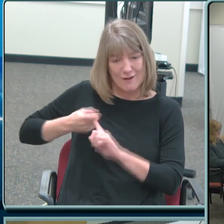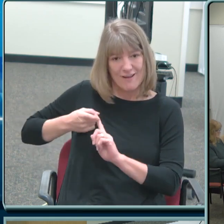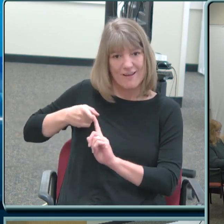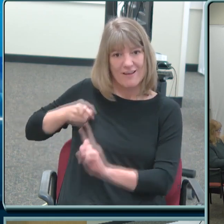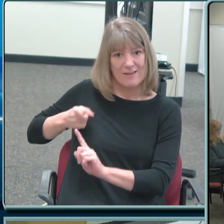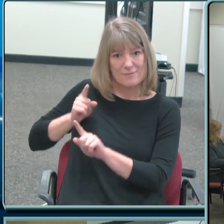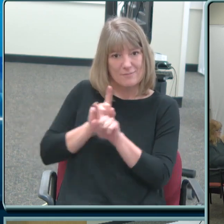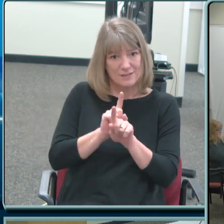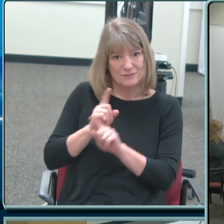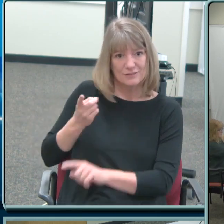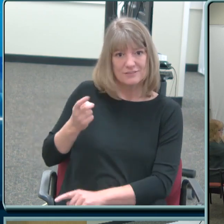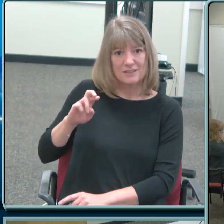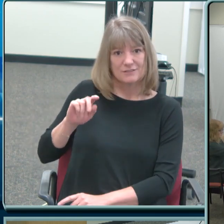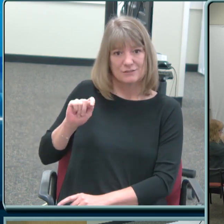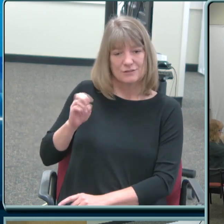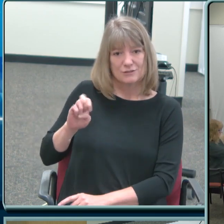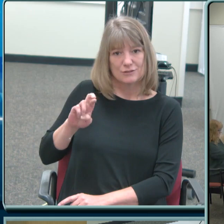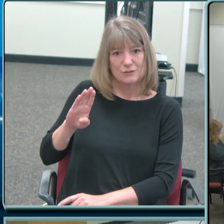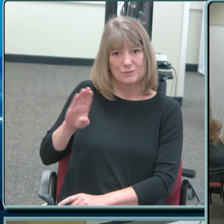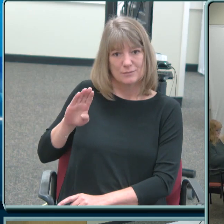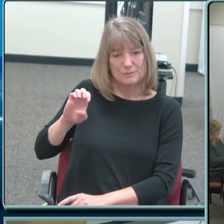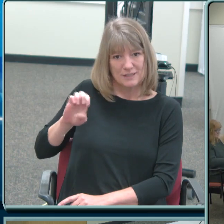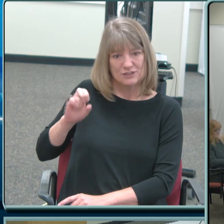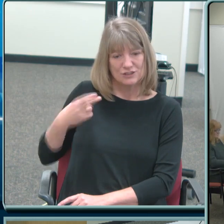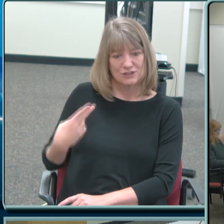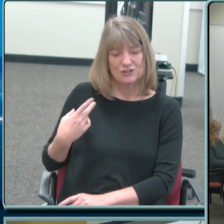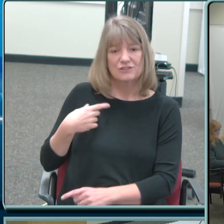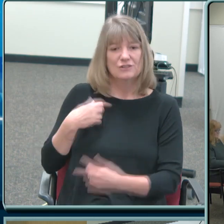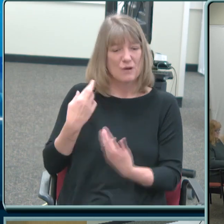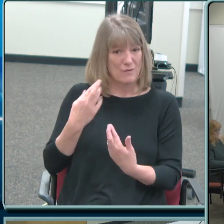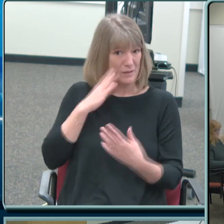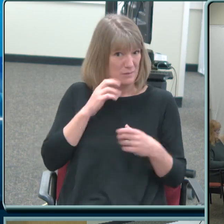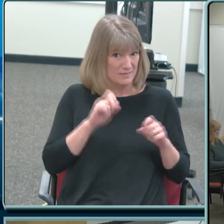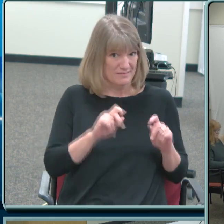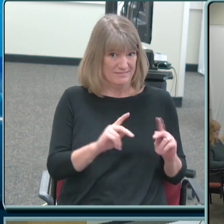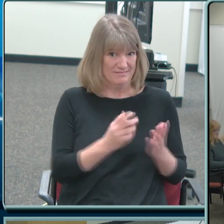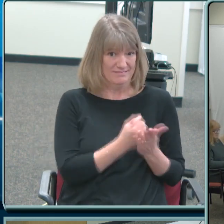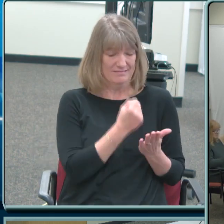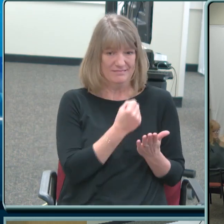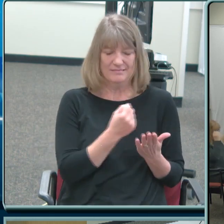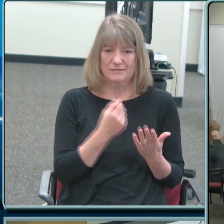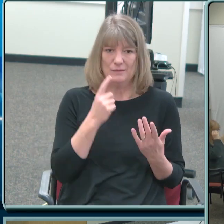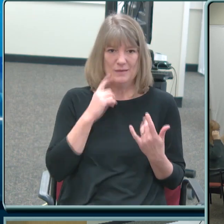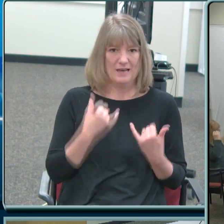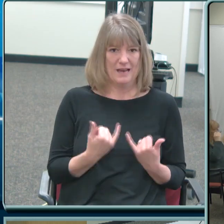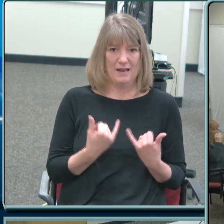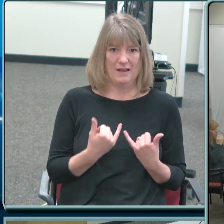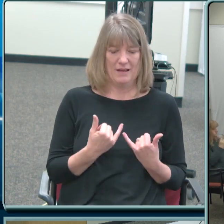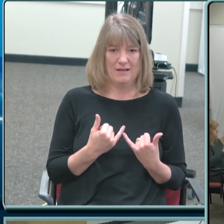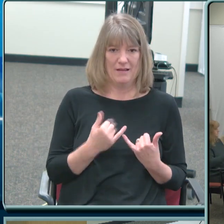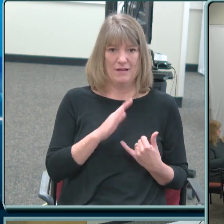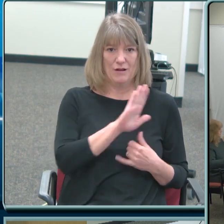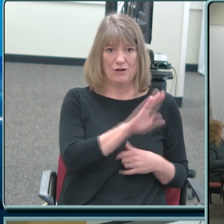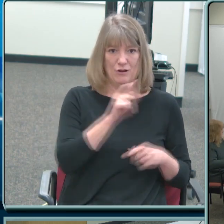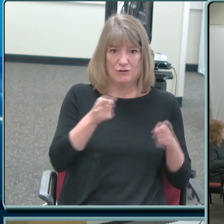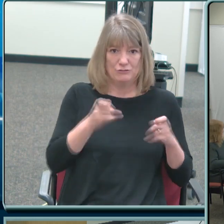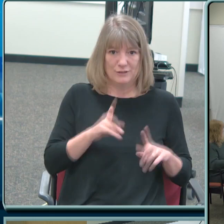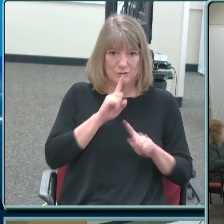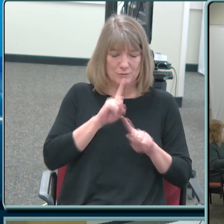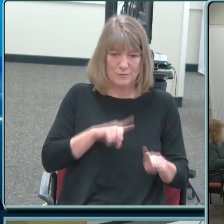Terbush, and hopefully we'll have the opportunity to do that. But right now, I know in her director's